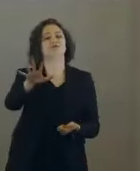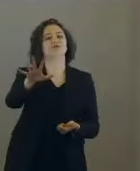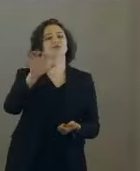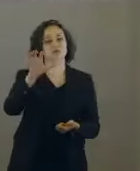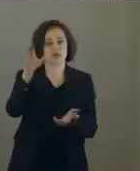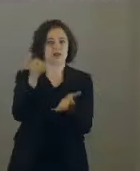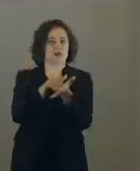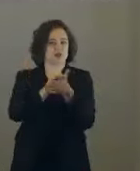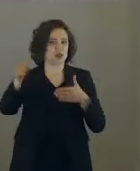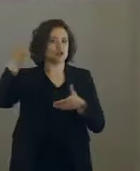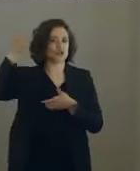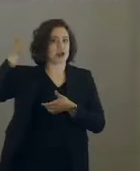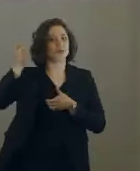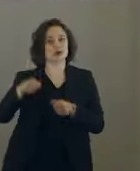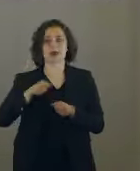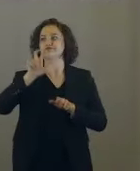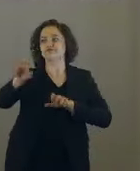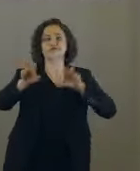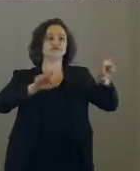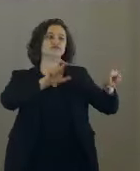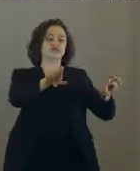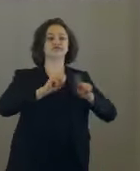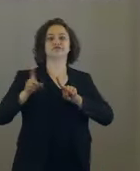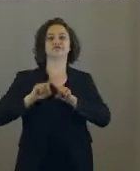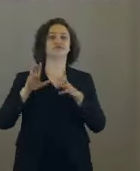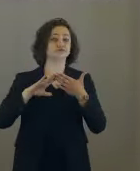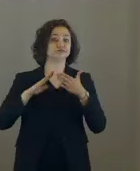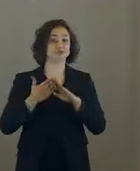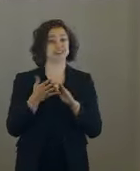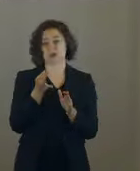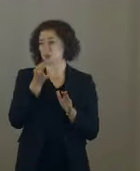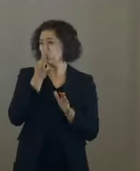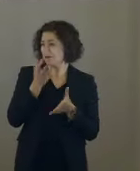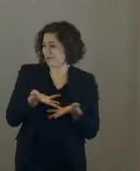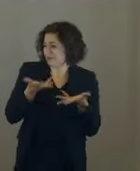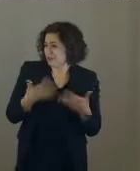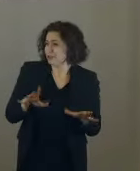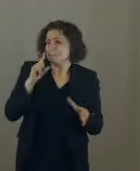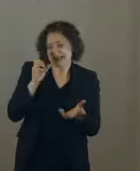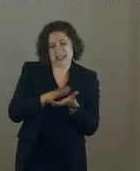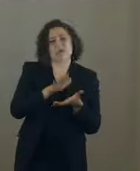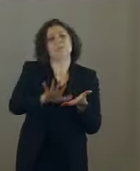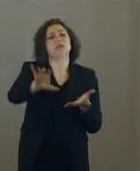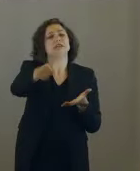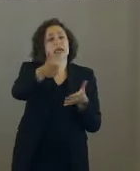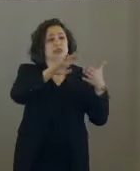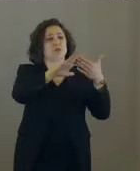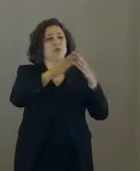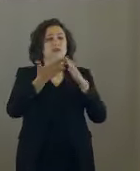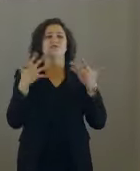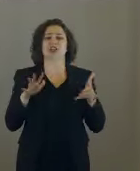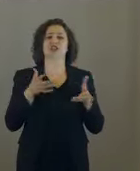grant to give to various communities. We've almost completed that. I think we've given grants to about 10 communities. We only have about